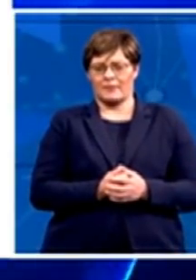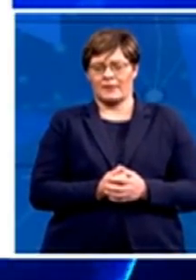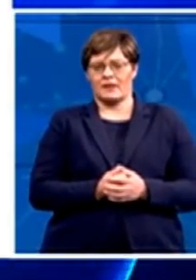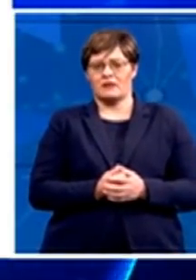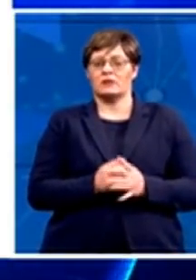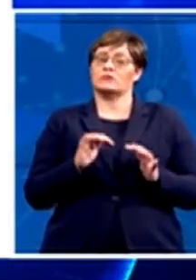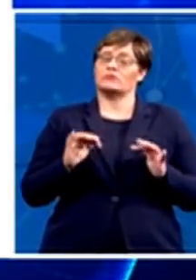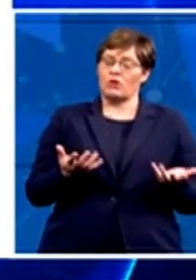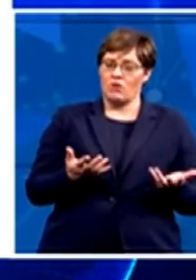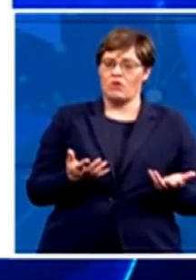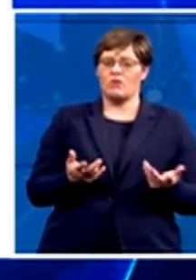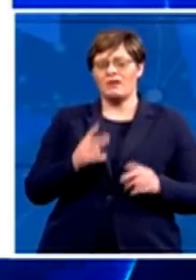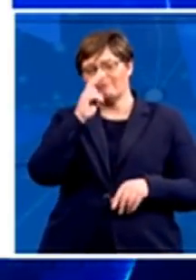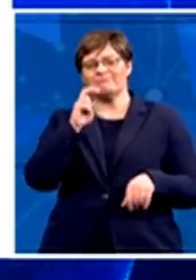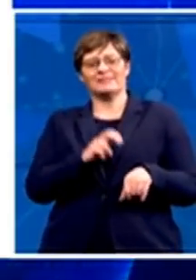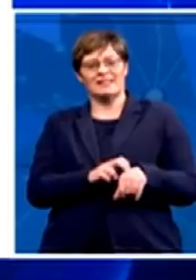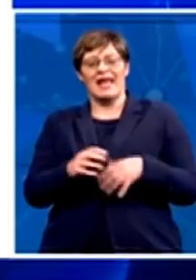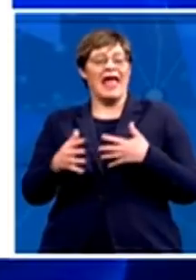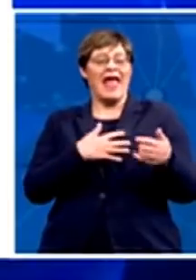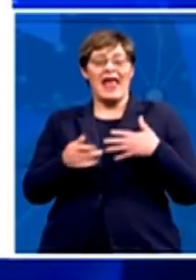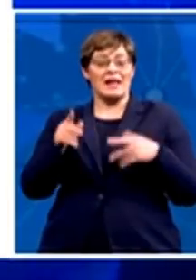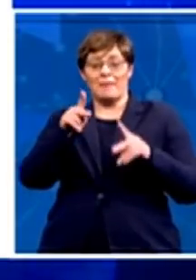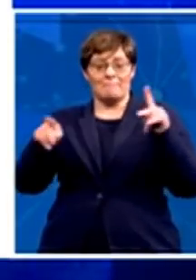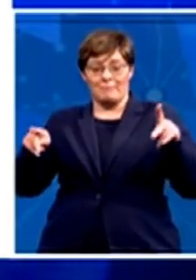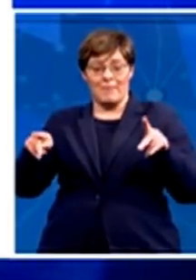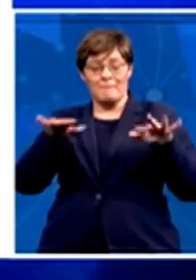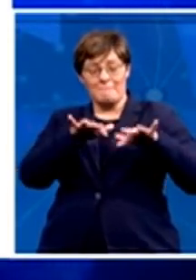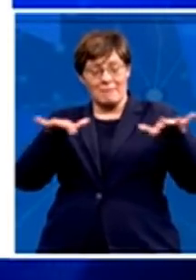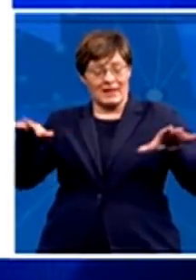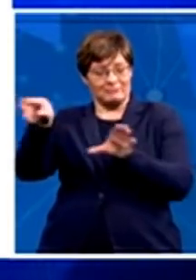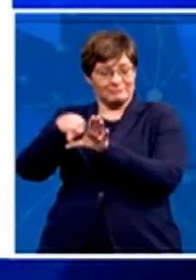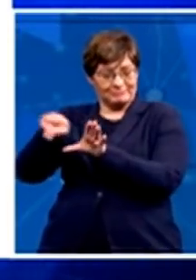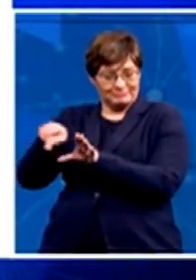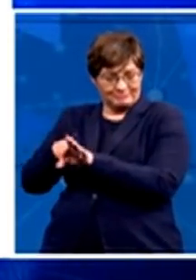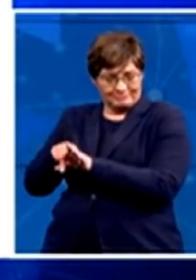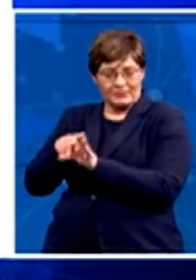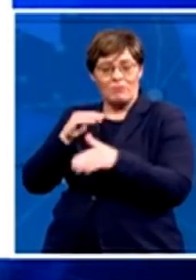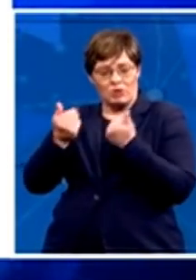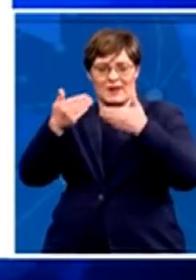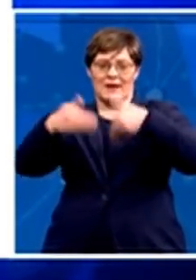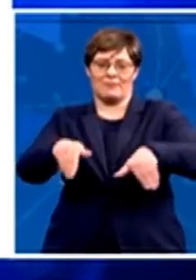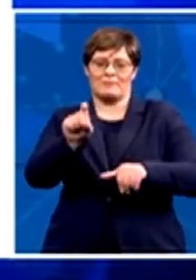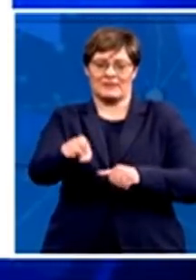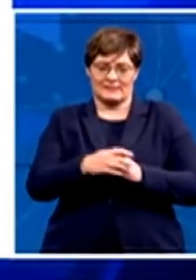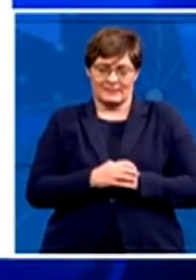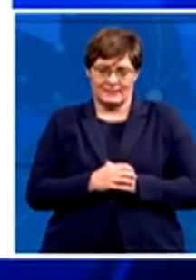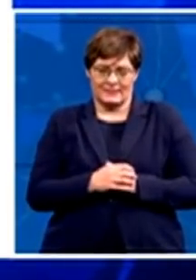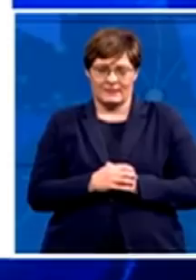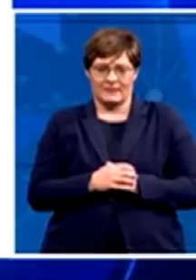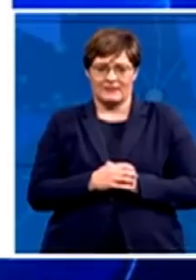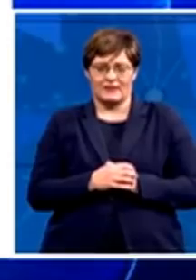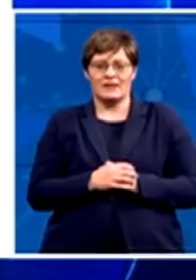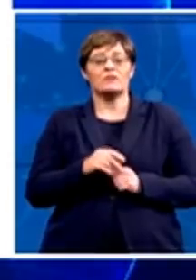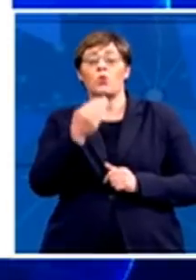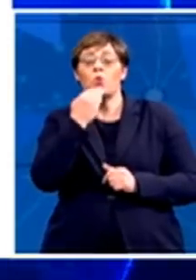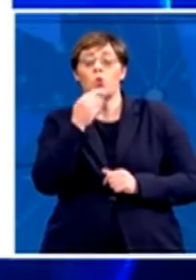public participation process is limited and to persons and organizations who can meaningfully contribute